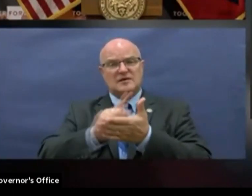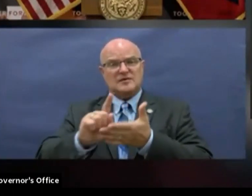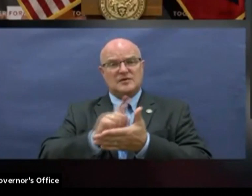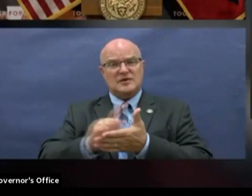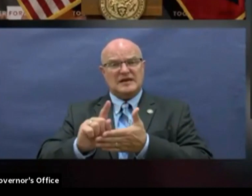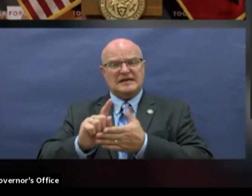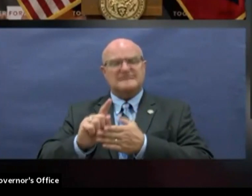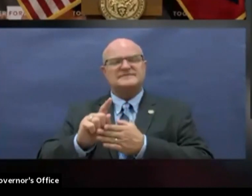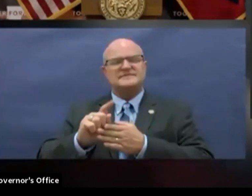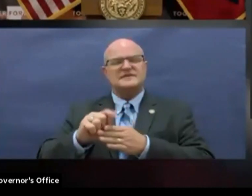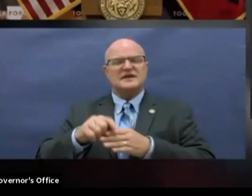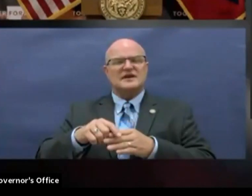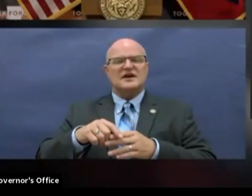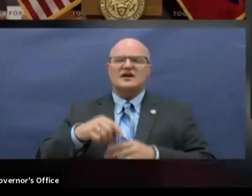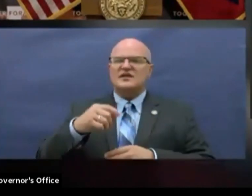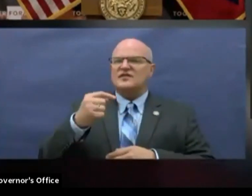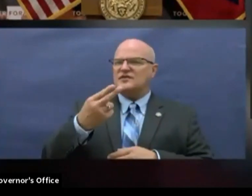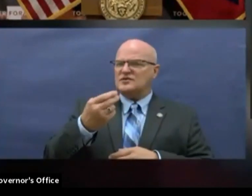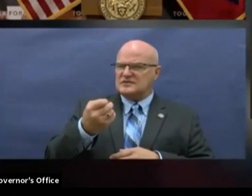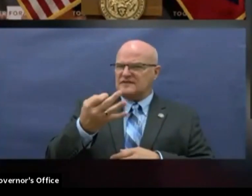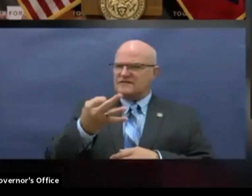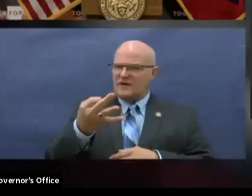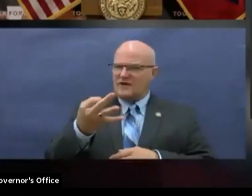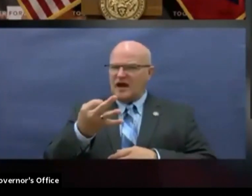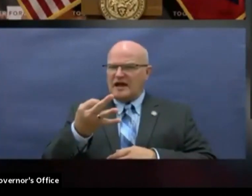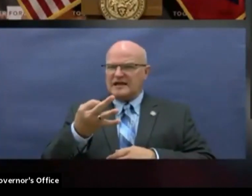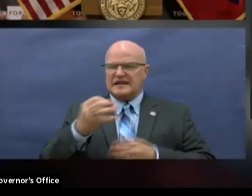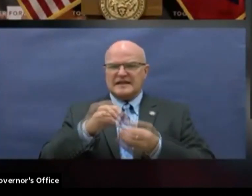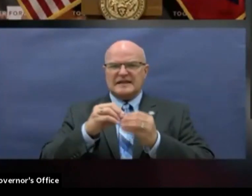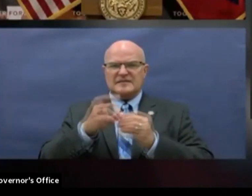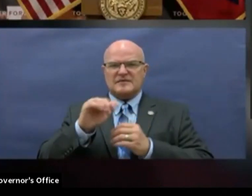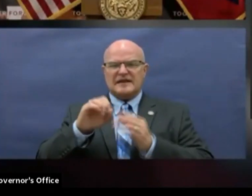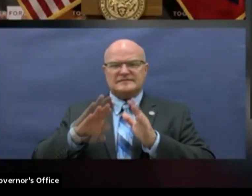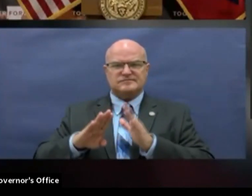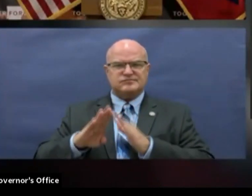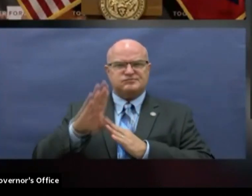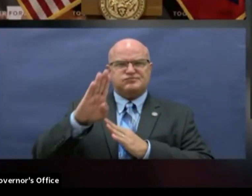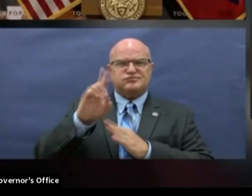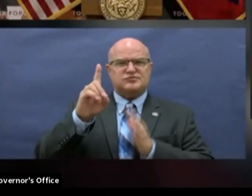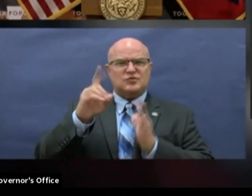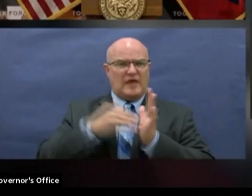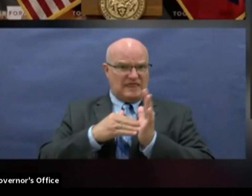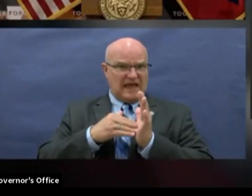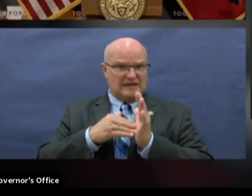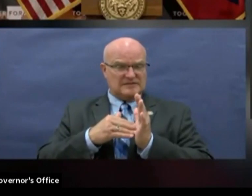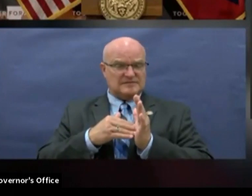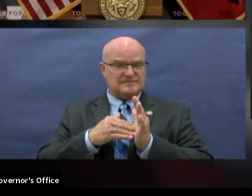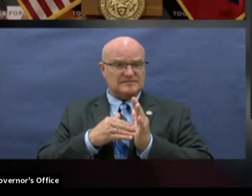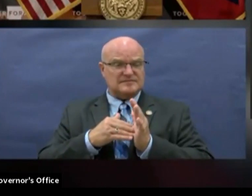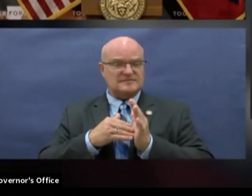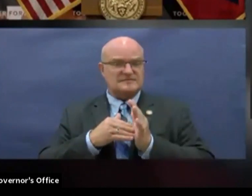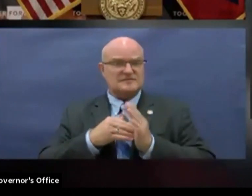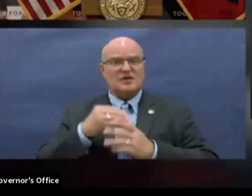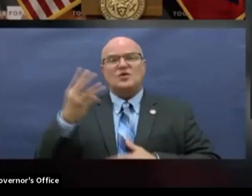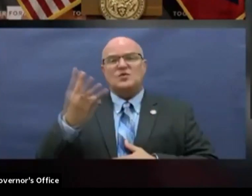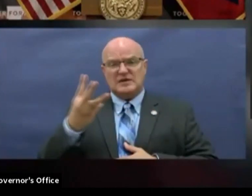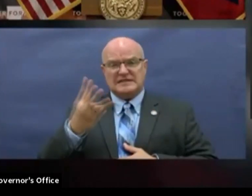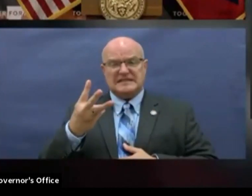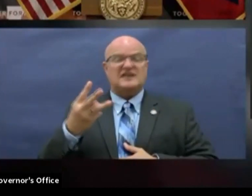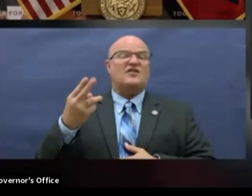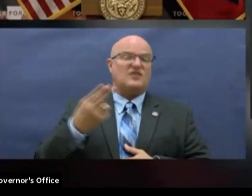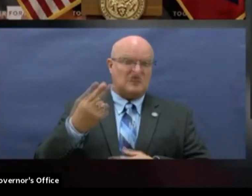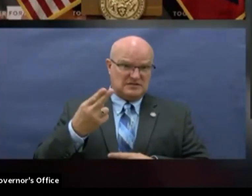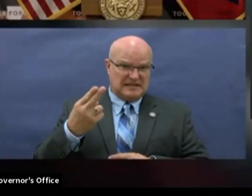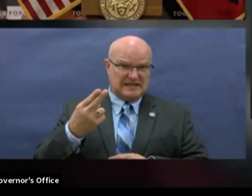the end of the week the high number of cases that have trended over 1,000 on a Wednesday or a